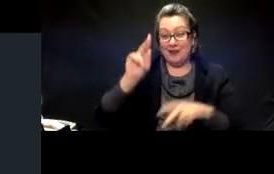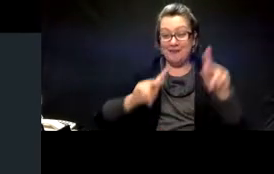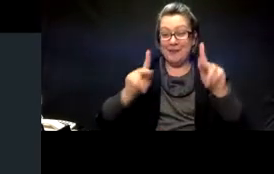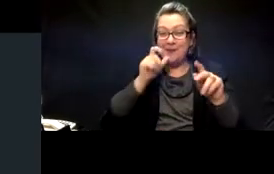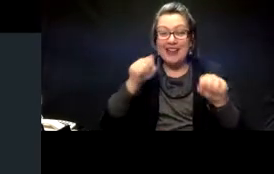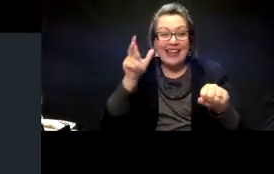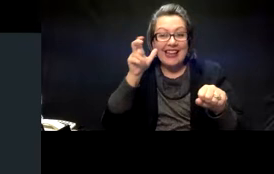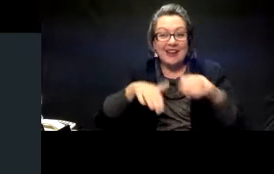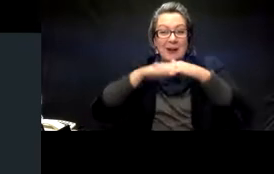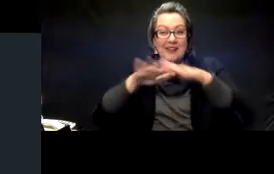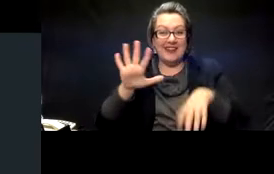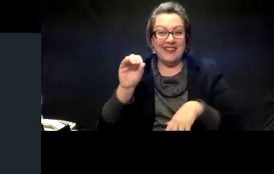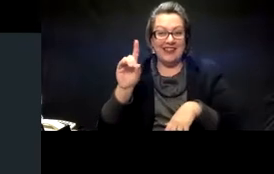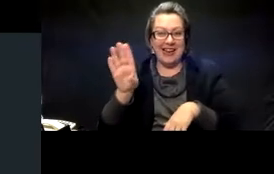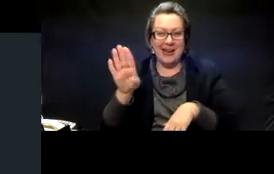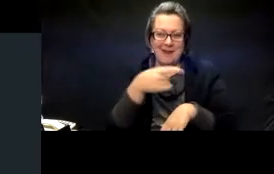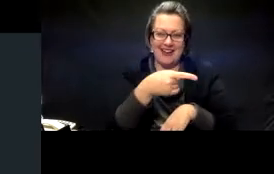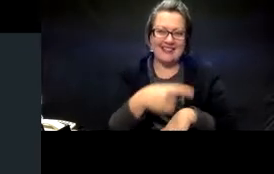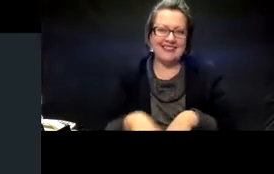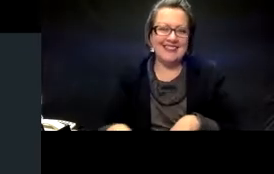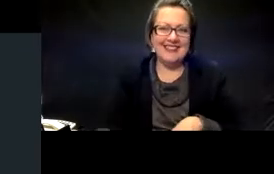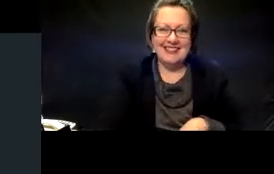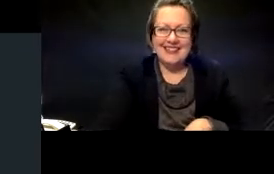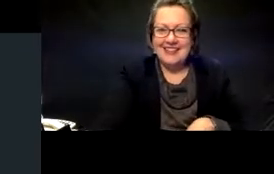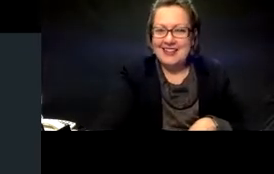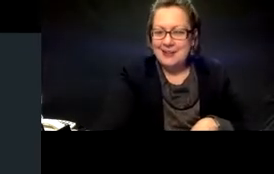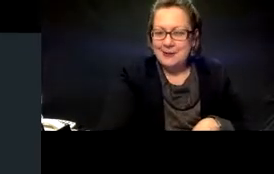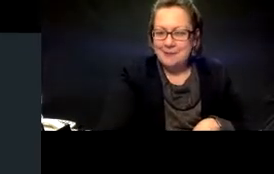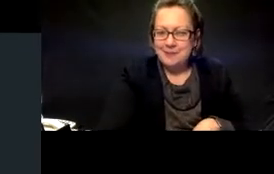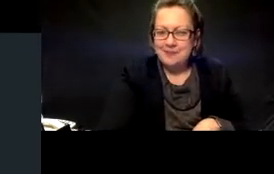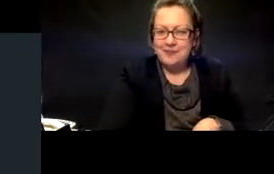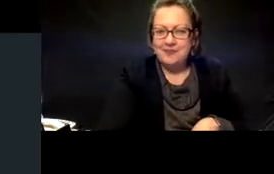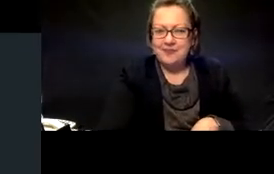It's really loud and it's good for people who can hear up to 50 decibels.